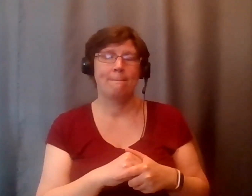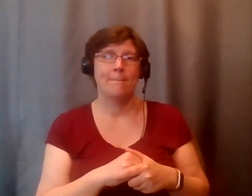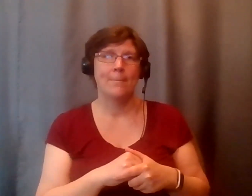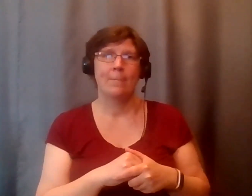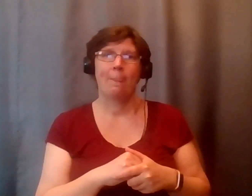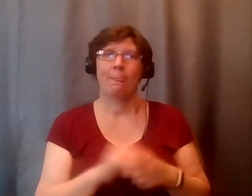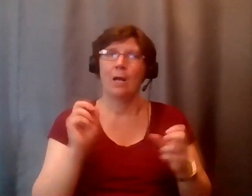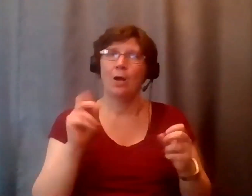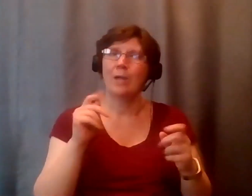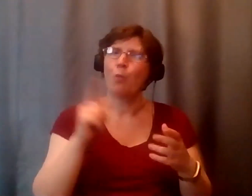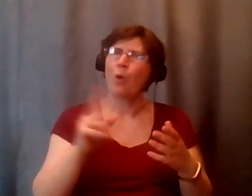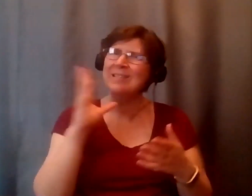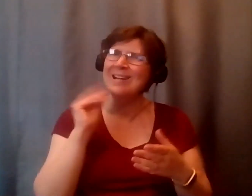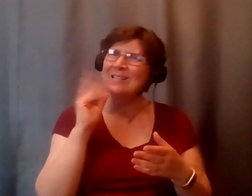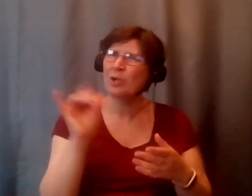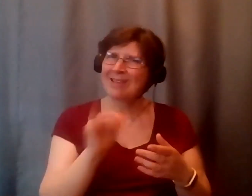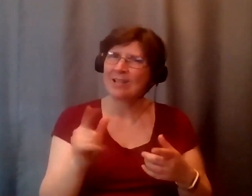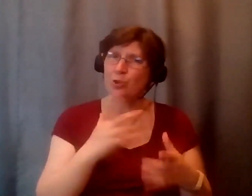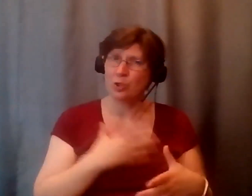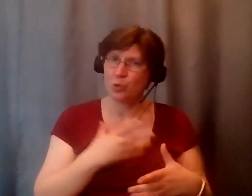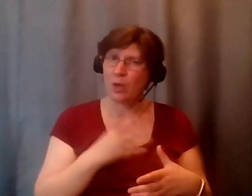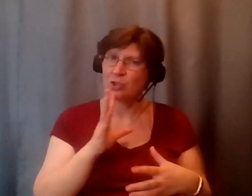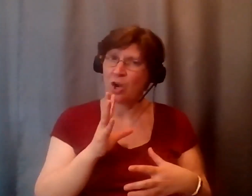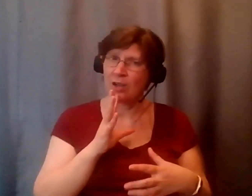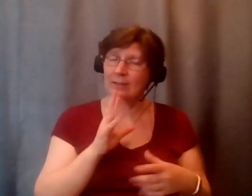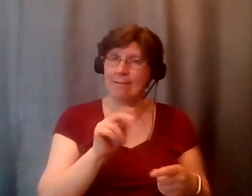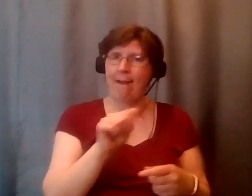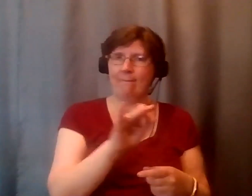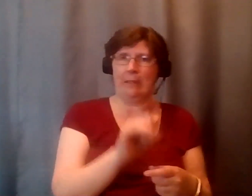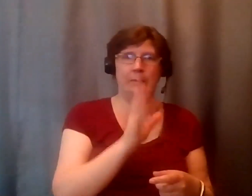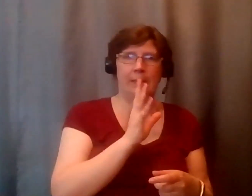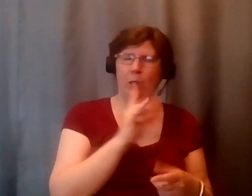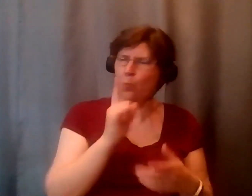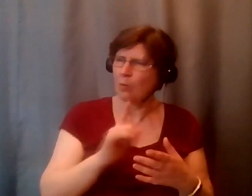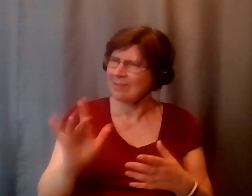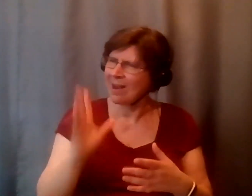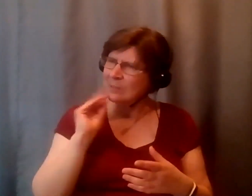So what was that experience like? Did you enjoy talking to Governor Quinn? Yes.